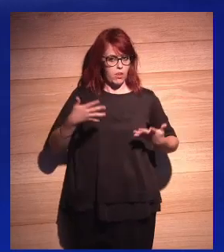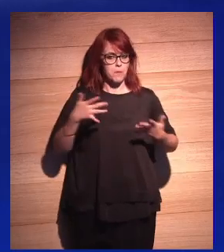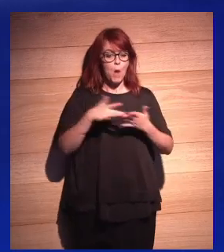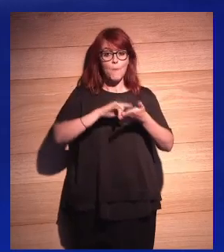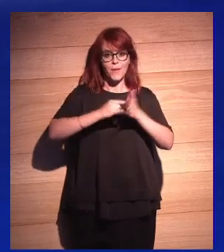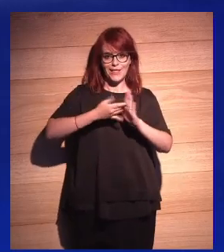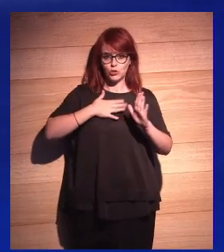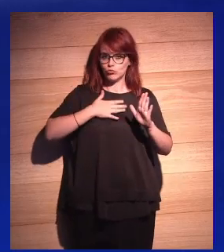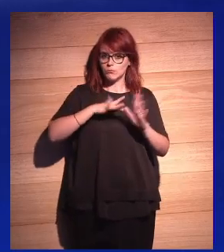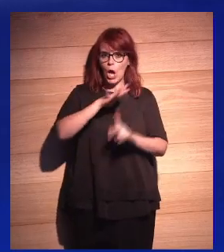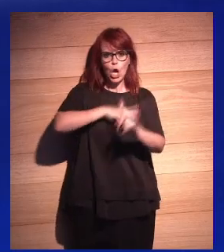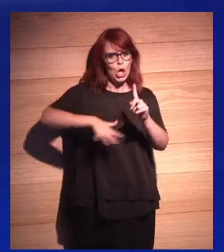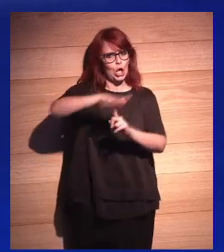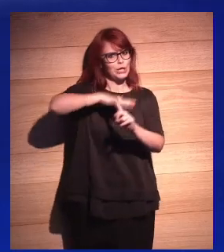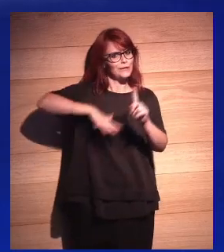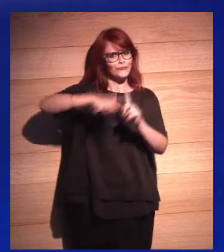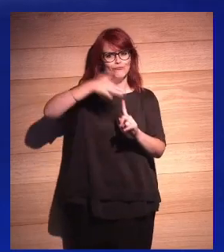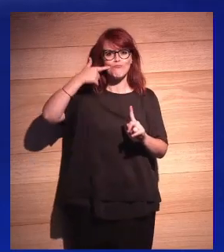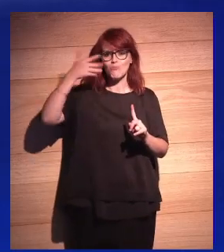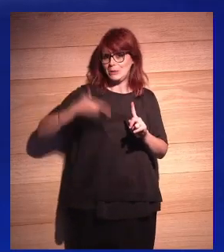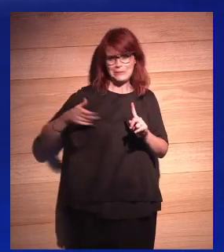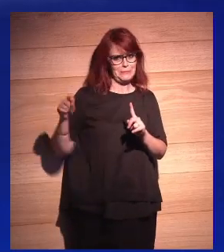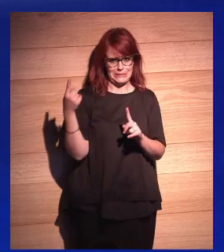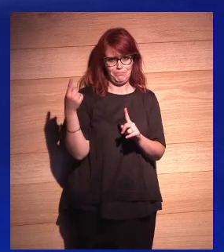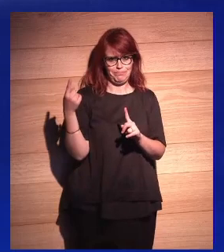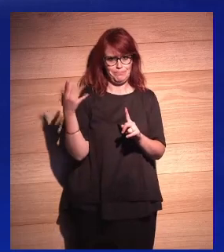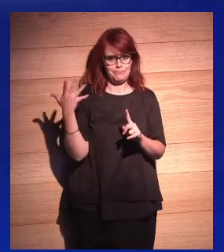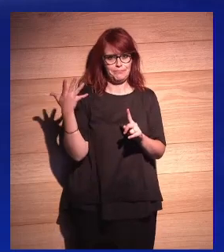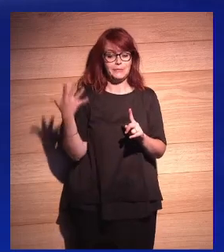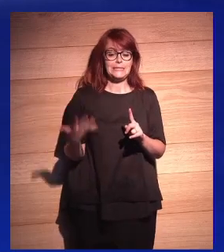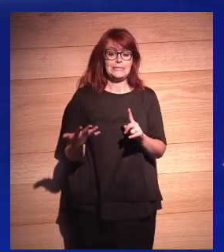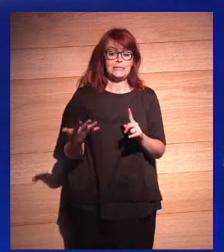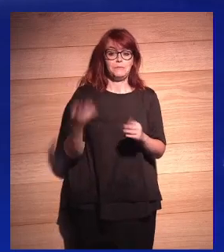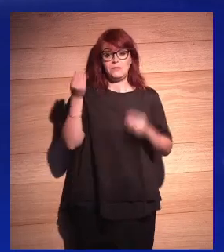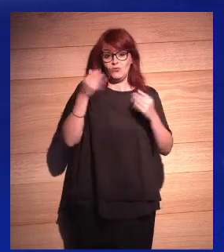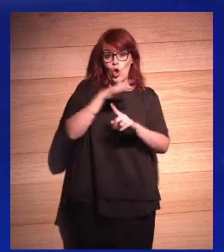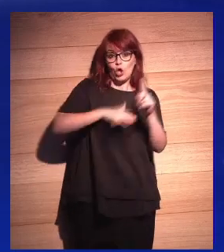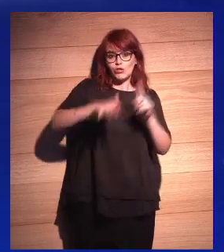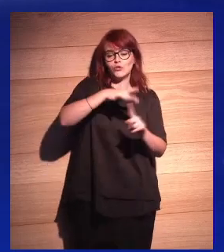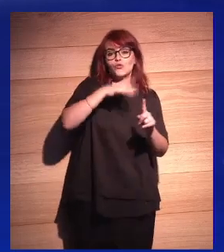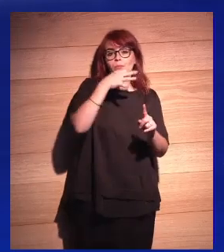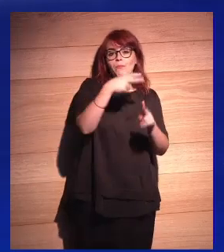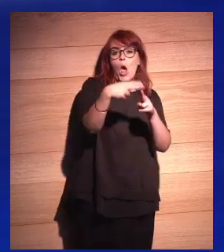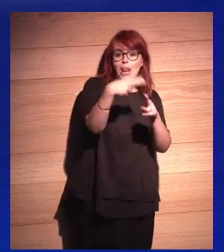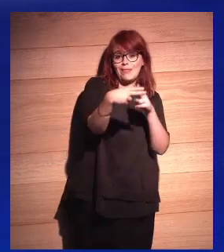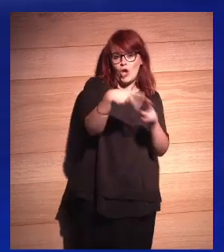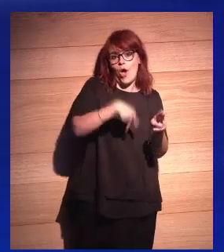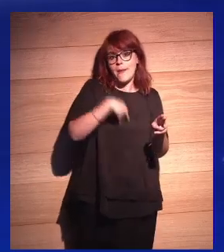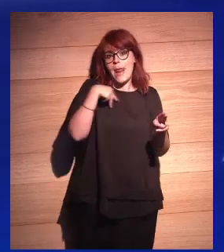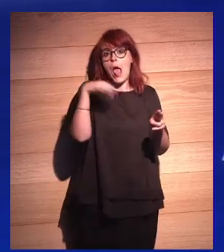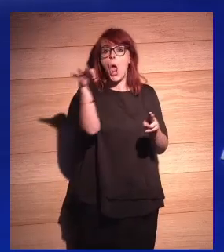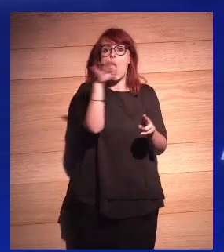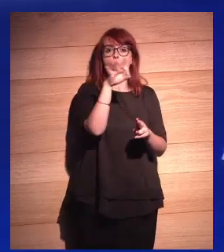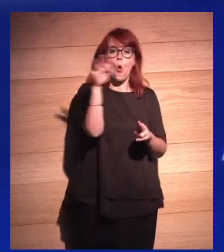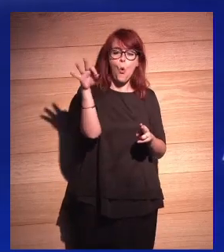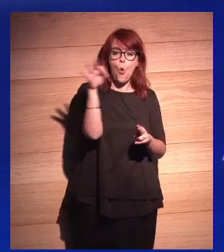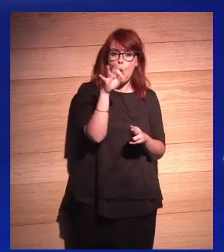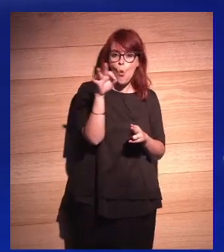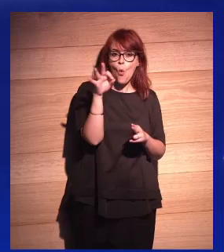what the context is. Because to me and my projects, context is very important. Maybe it's the